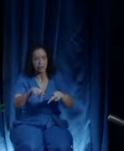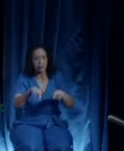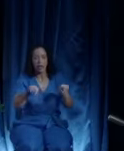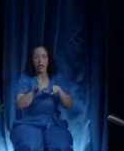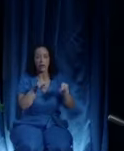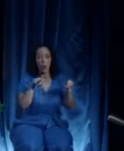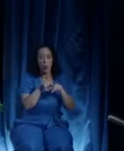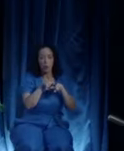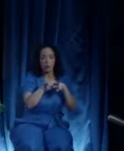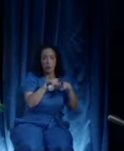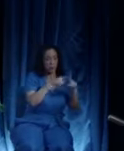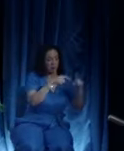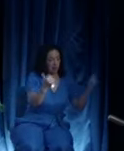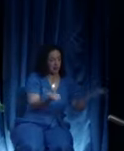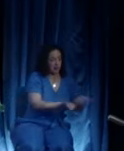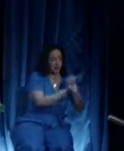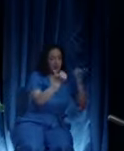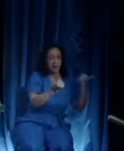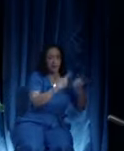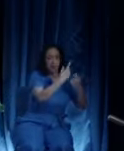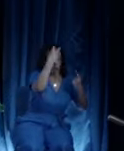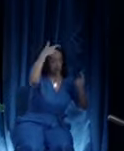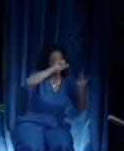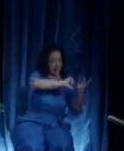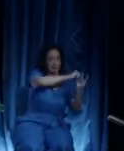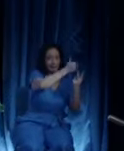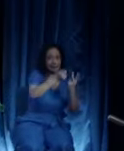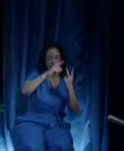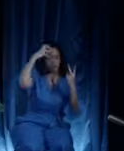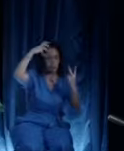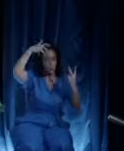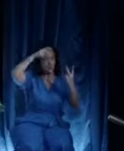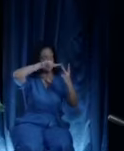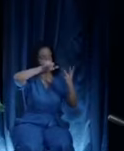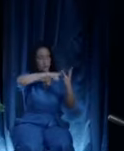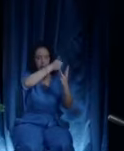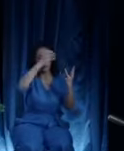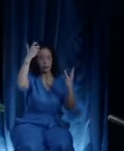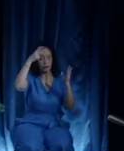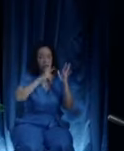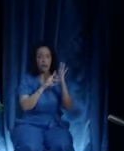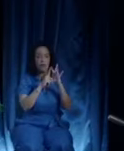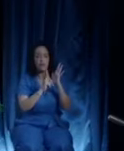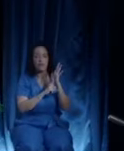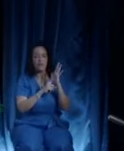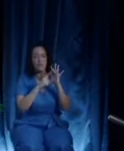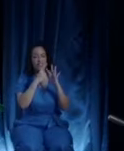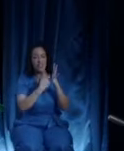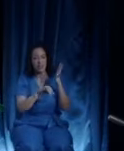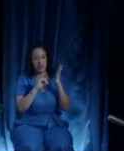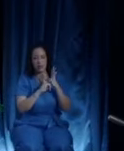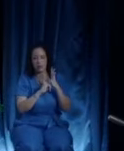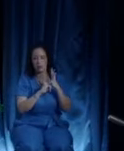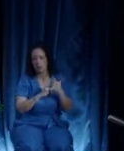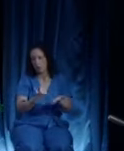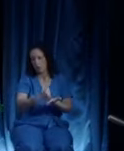is also, if we're talking about survival, surviving the change of courts. I mean, Villiers, obviously a genius at managing to be a